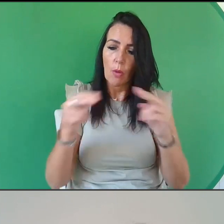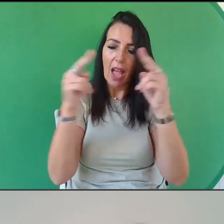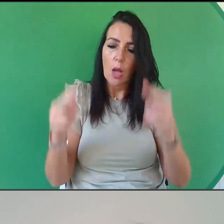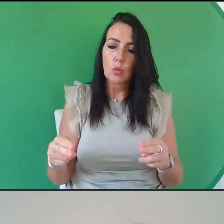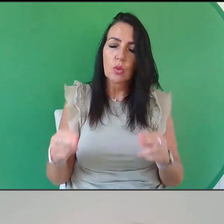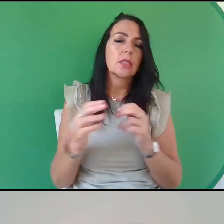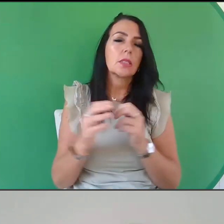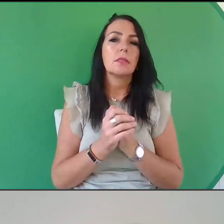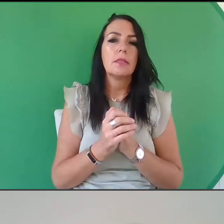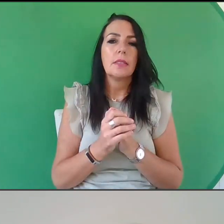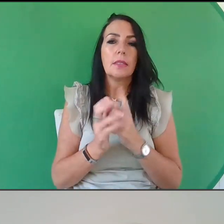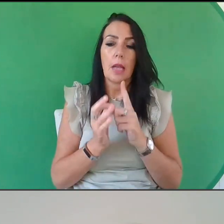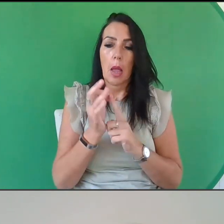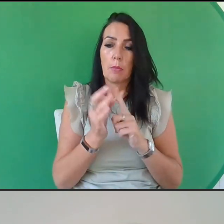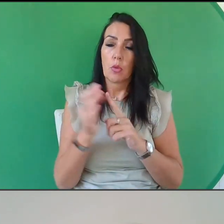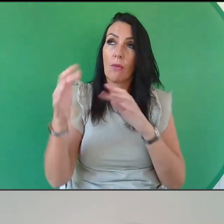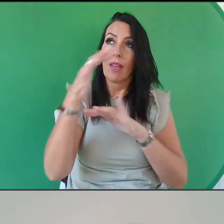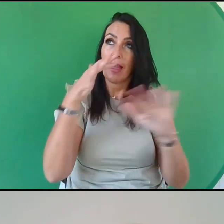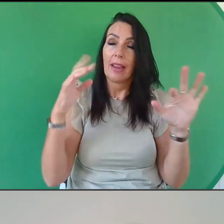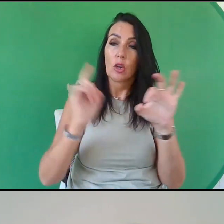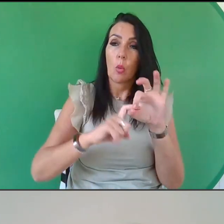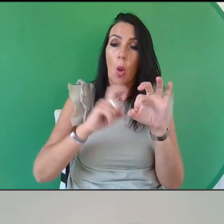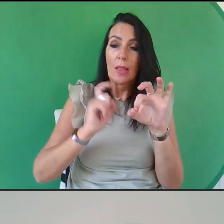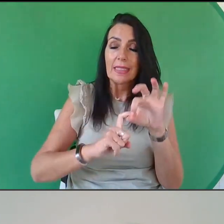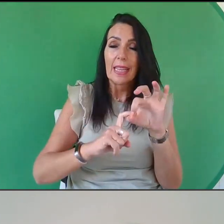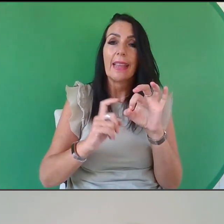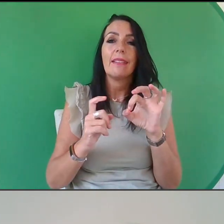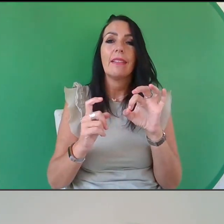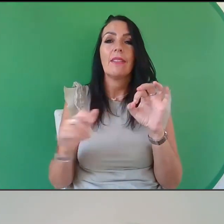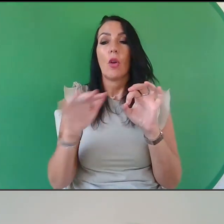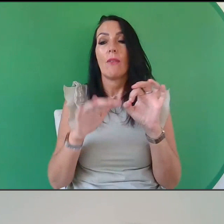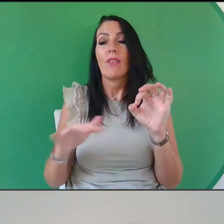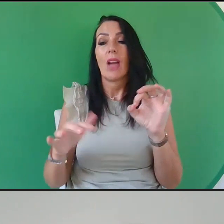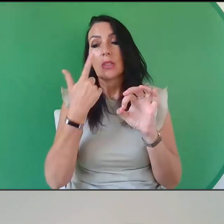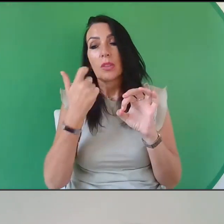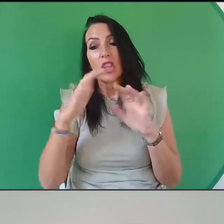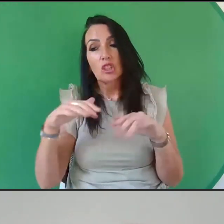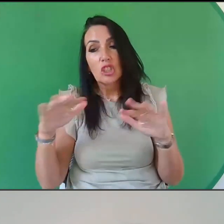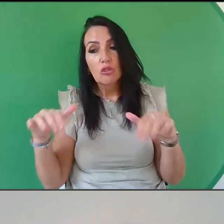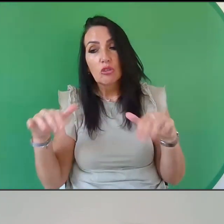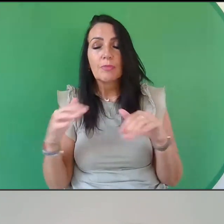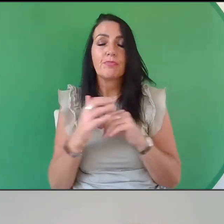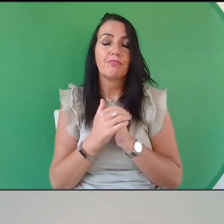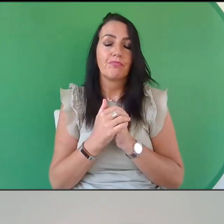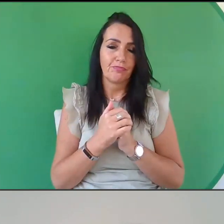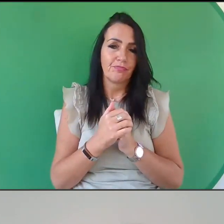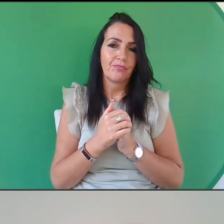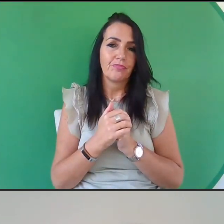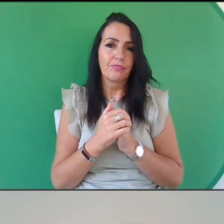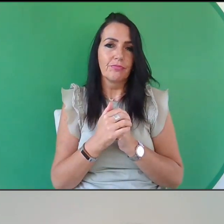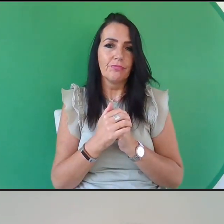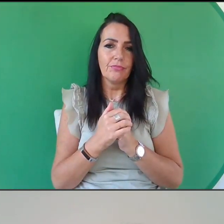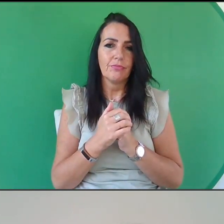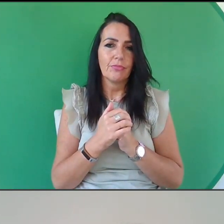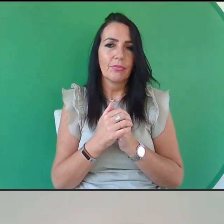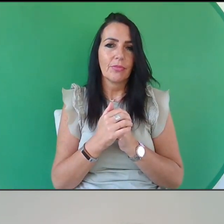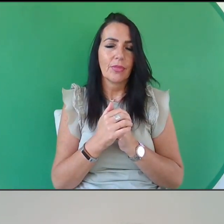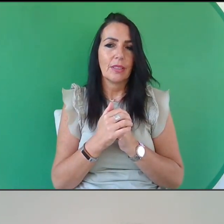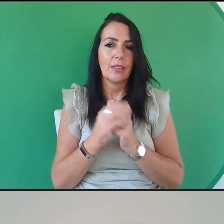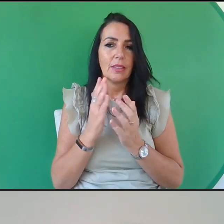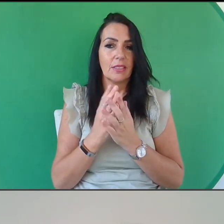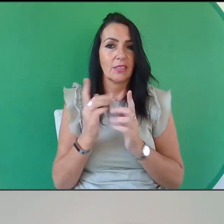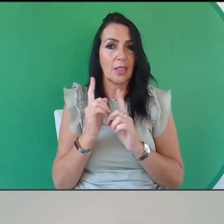improve their quality for vulnerable occupants as well, or families with young children and things like that. So it's really kind of taking what that